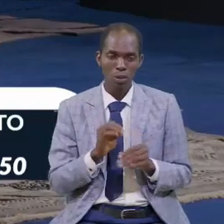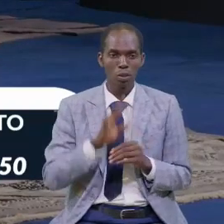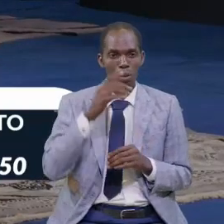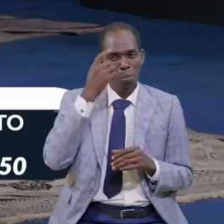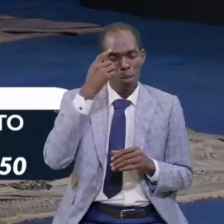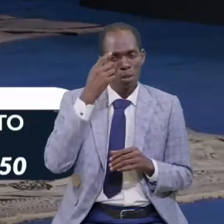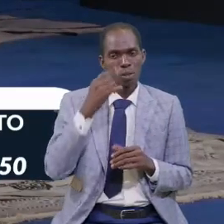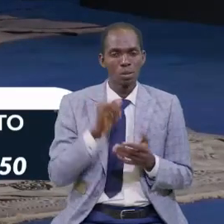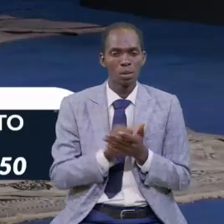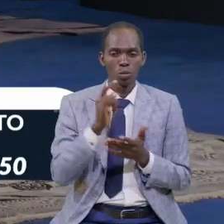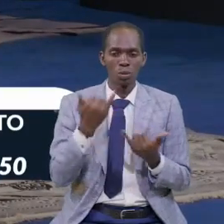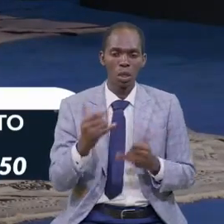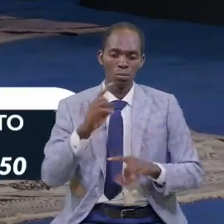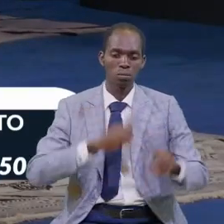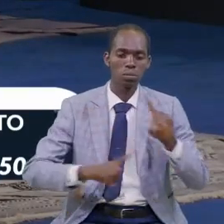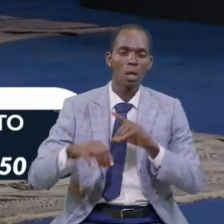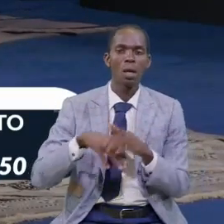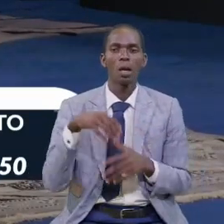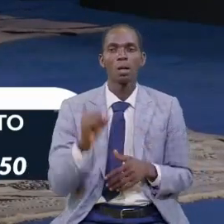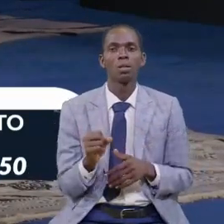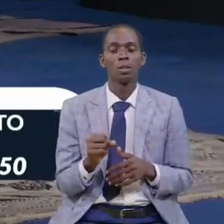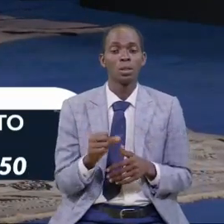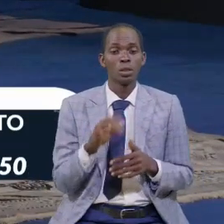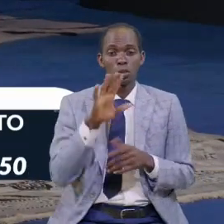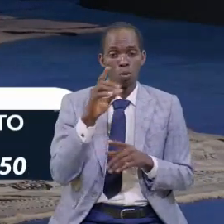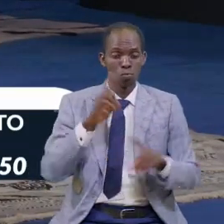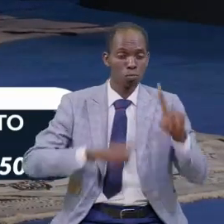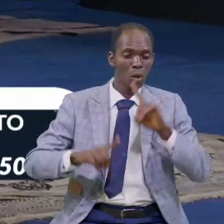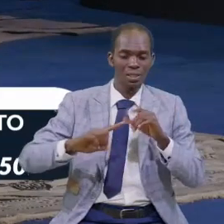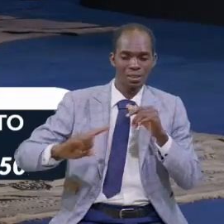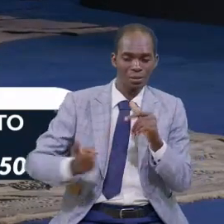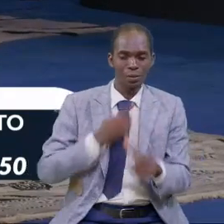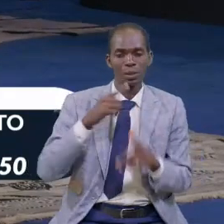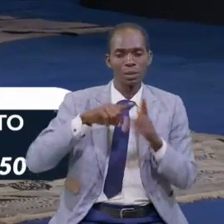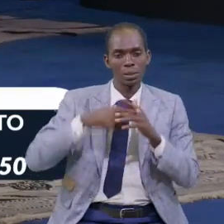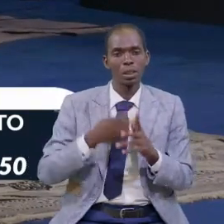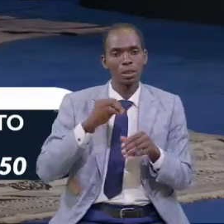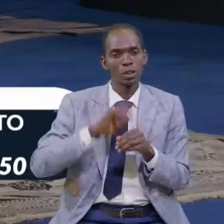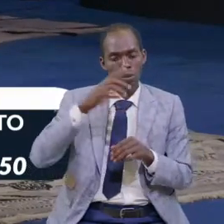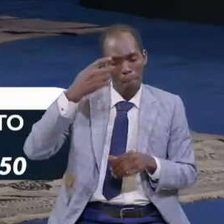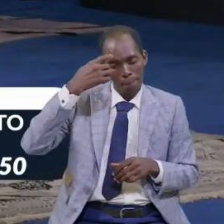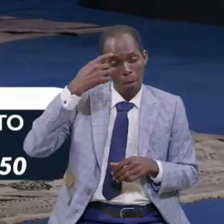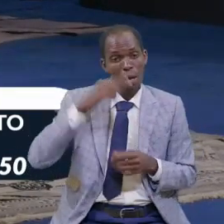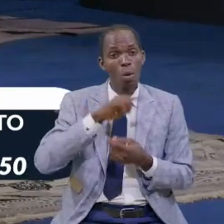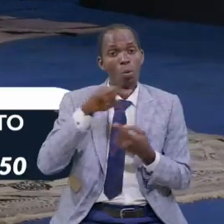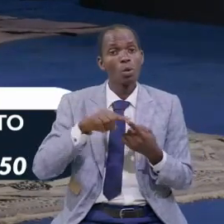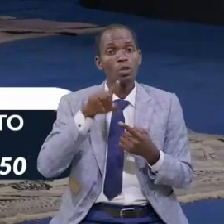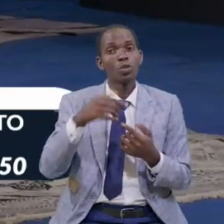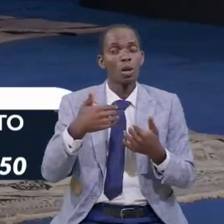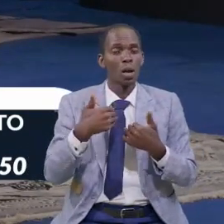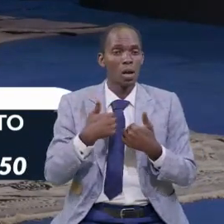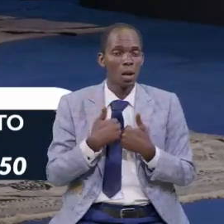life. It takes place in your mind first. And when you have the mind of the world,